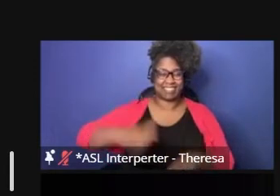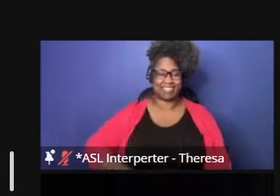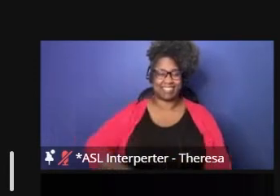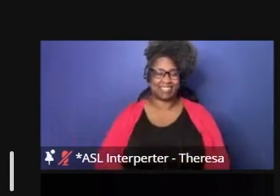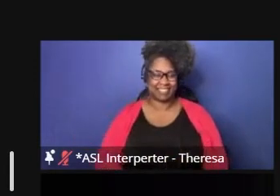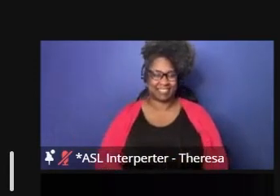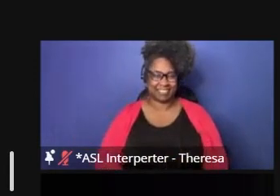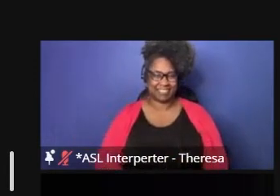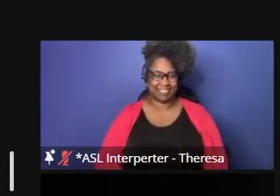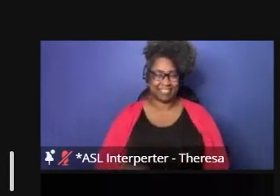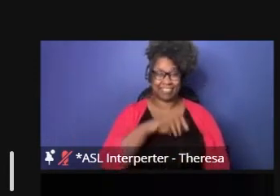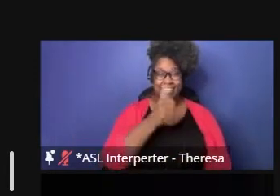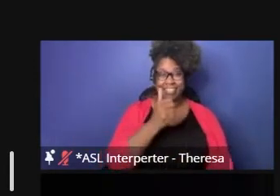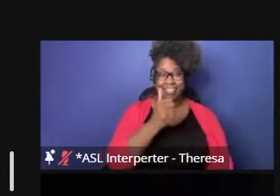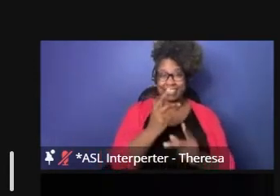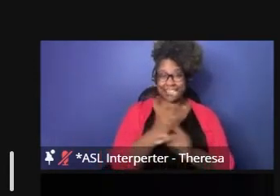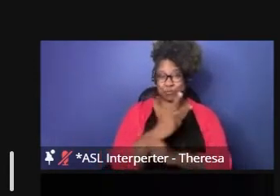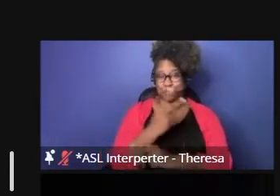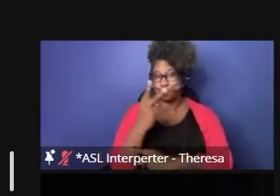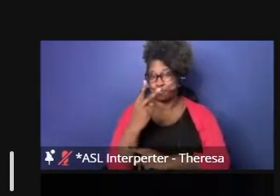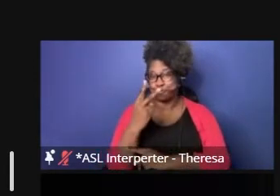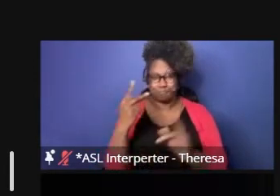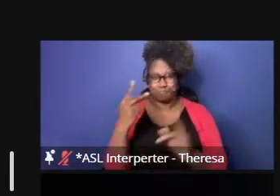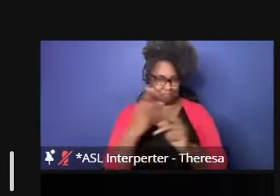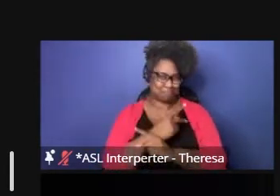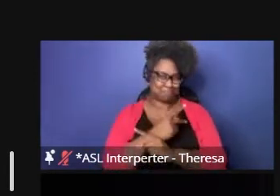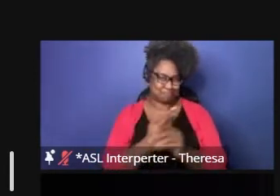times 2 multiplier.